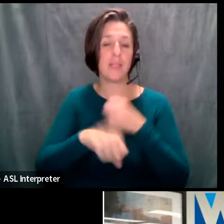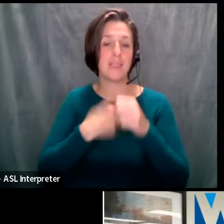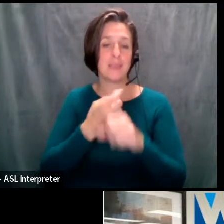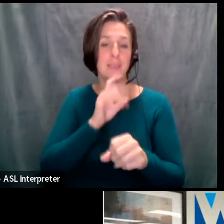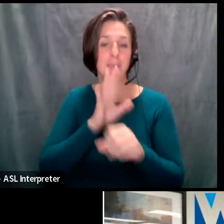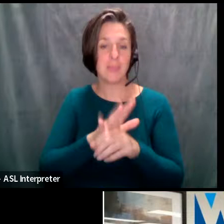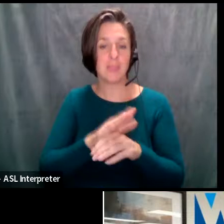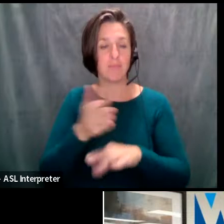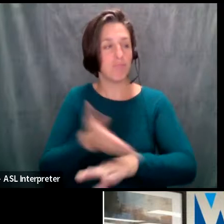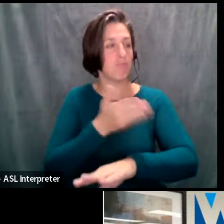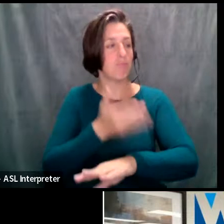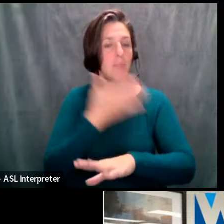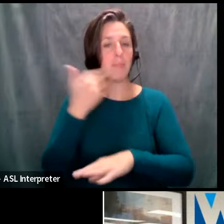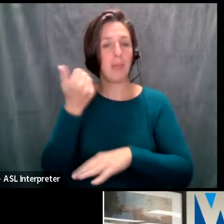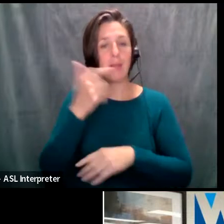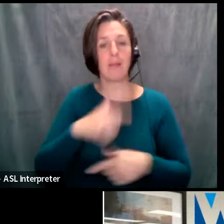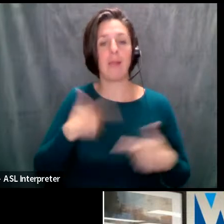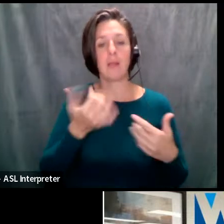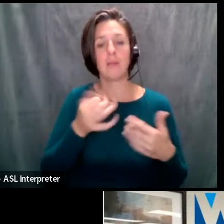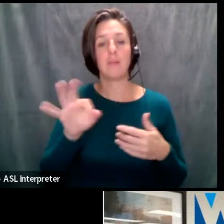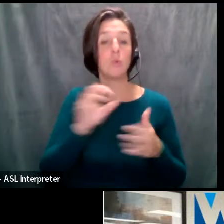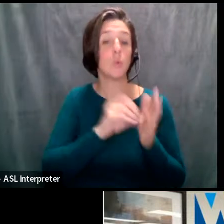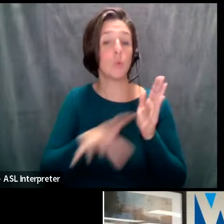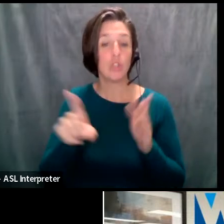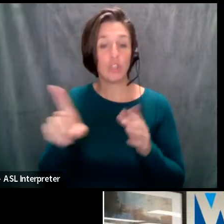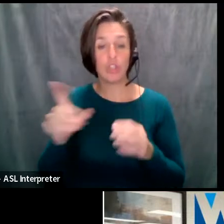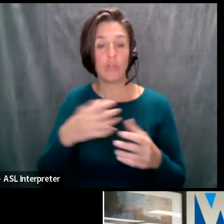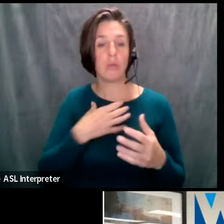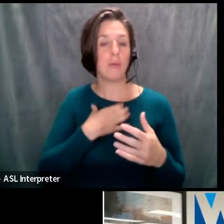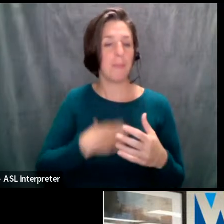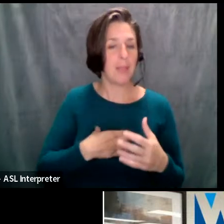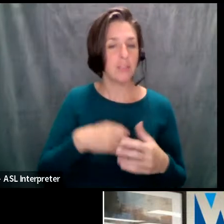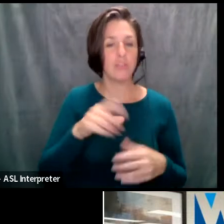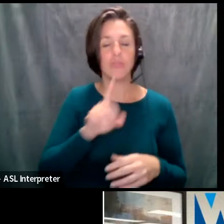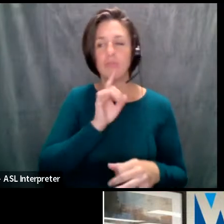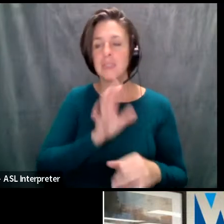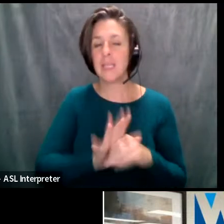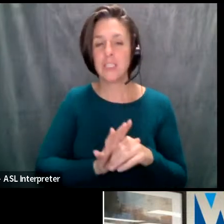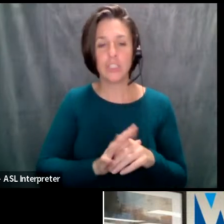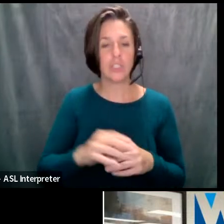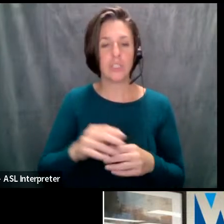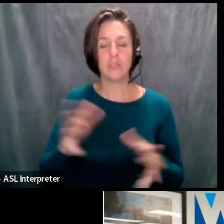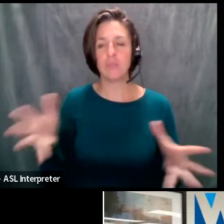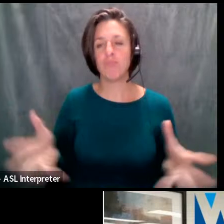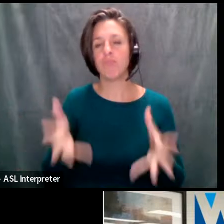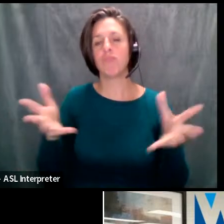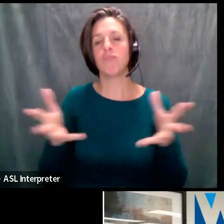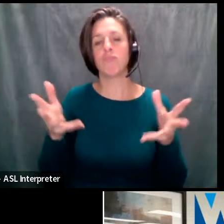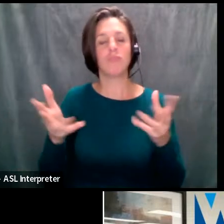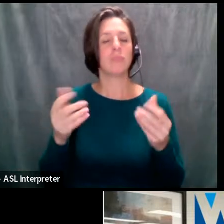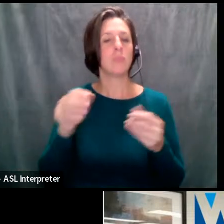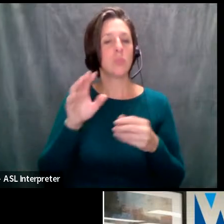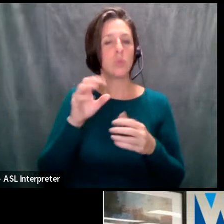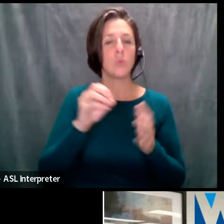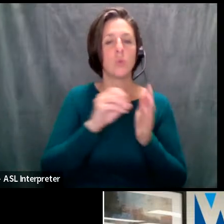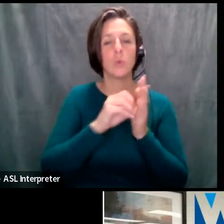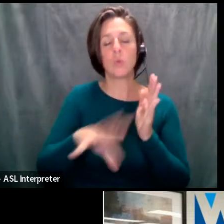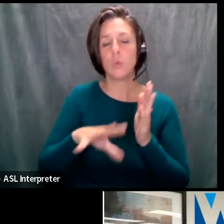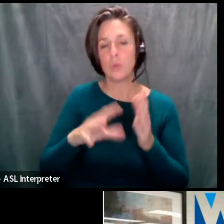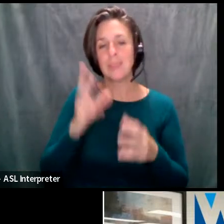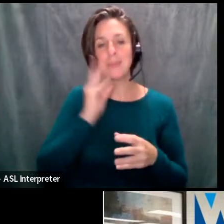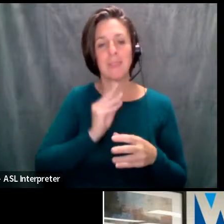the lives of her students. Her compassion and dedication in enriching students' experience in school